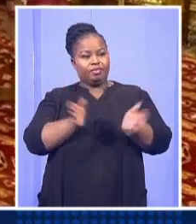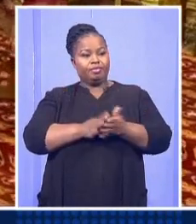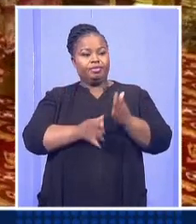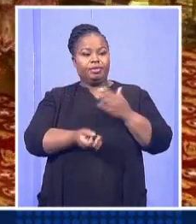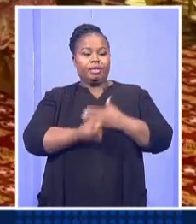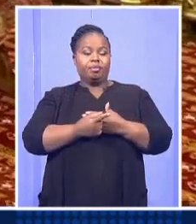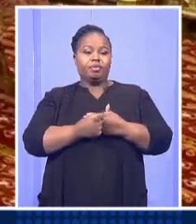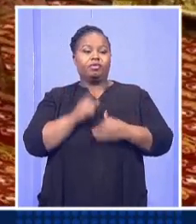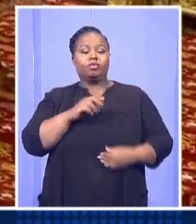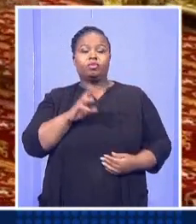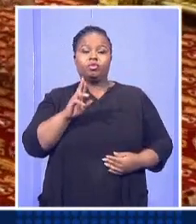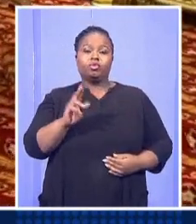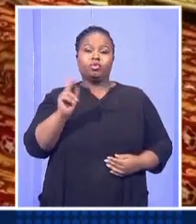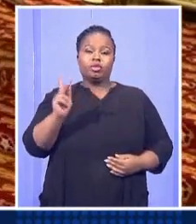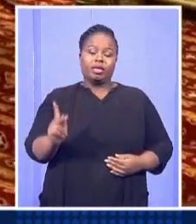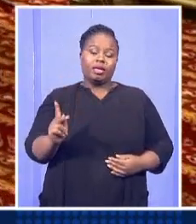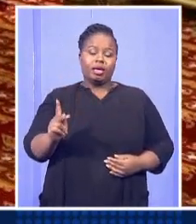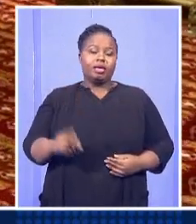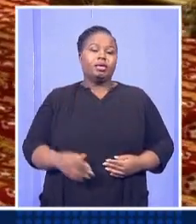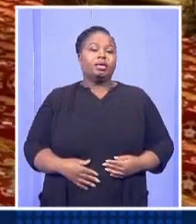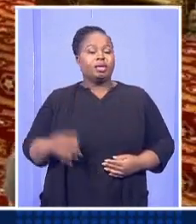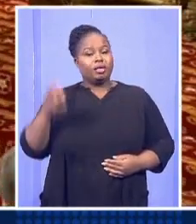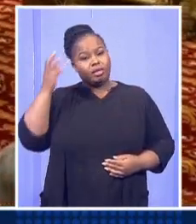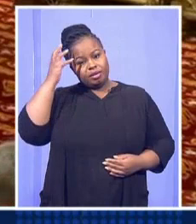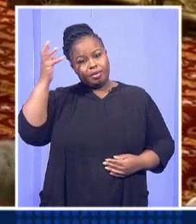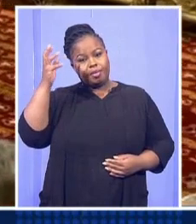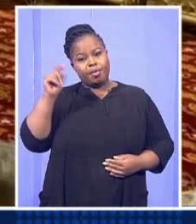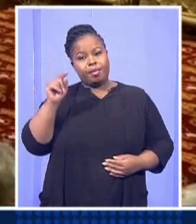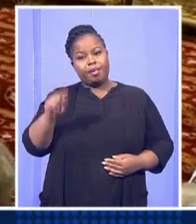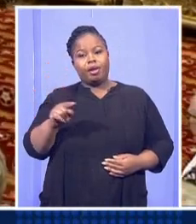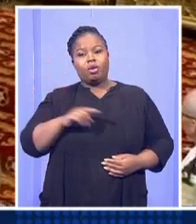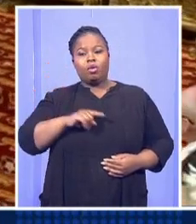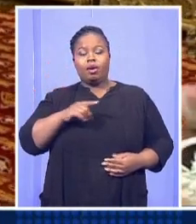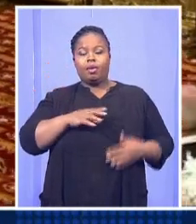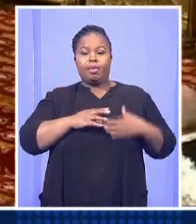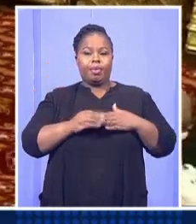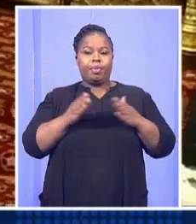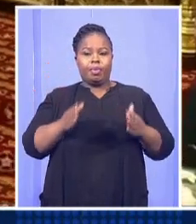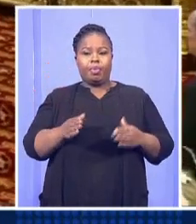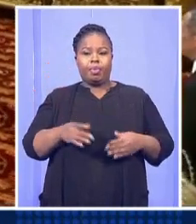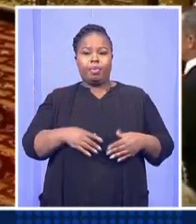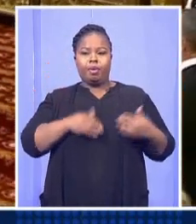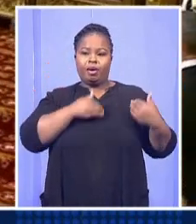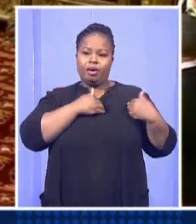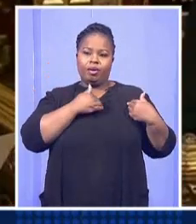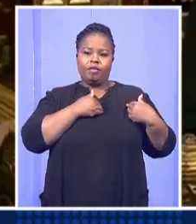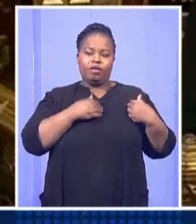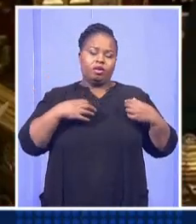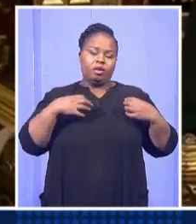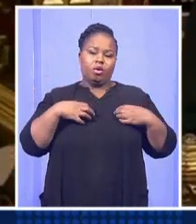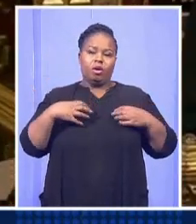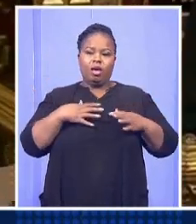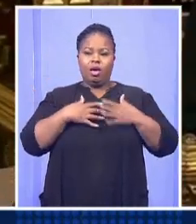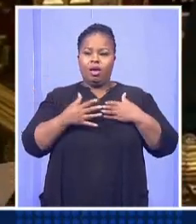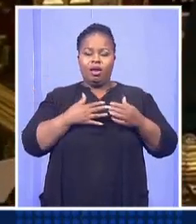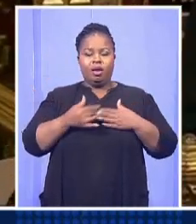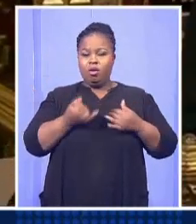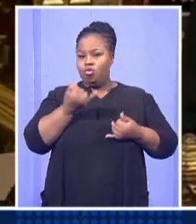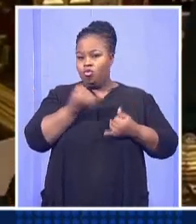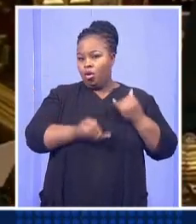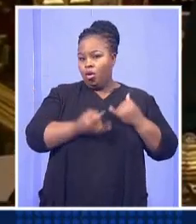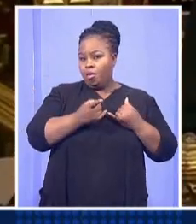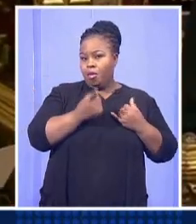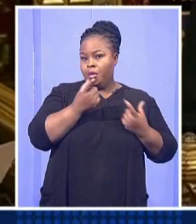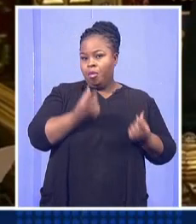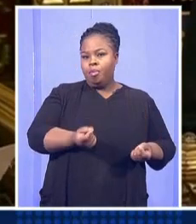the United Kingdom and its monarchy is the fact that our leaders have to be accountable for the wrongs that they do, even the wrongs that were